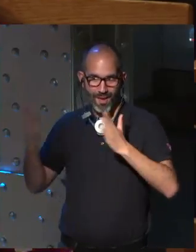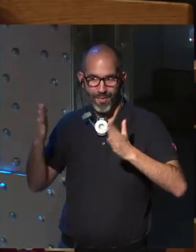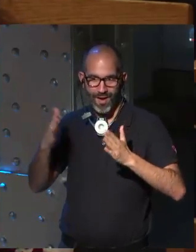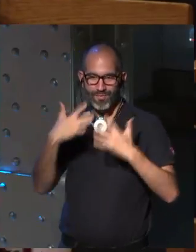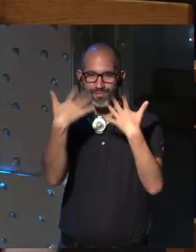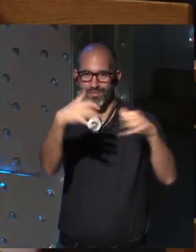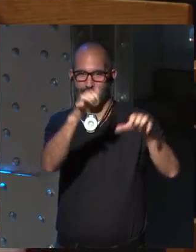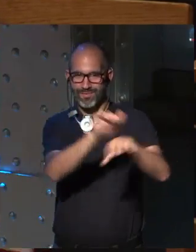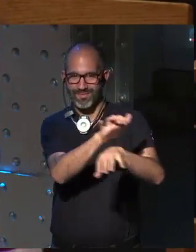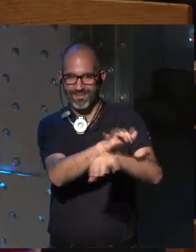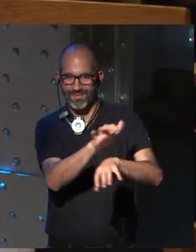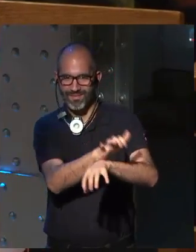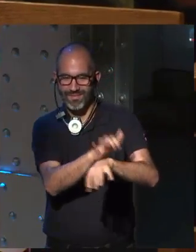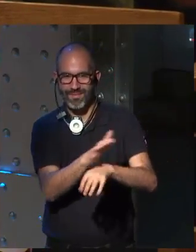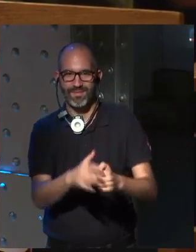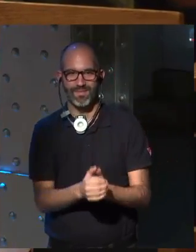time.